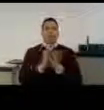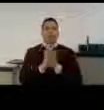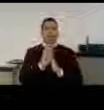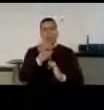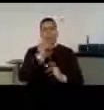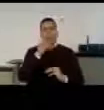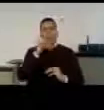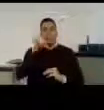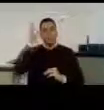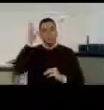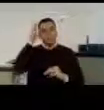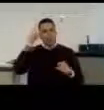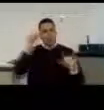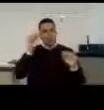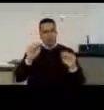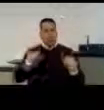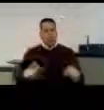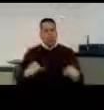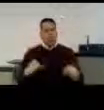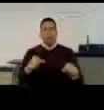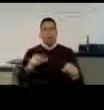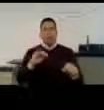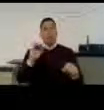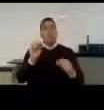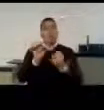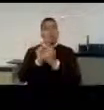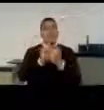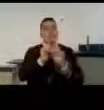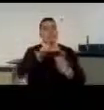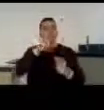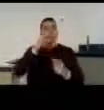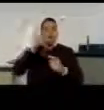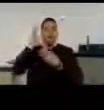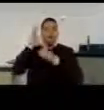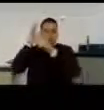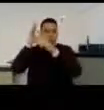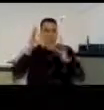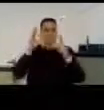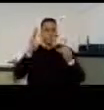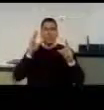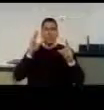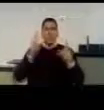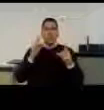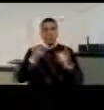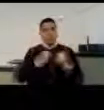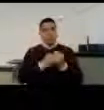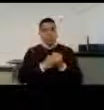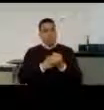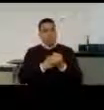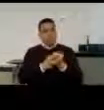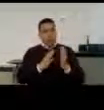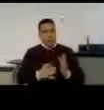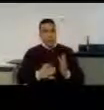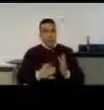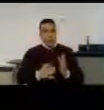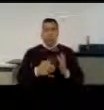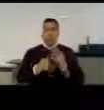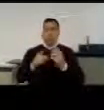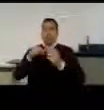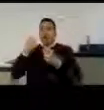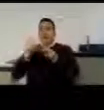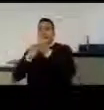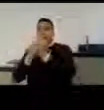you can be. Hook up with other parents. Your voices are very, very powerful. As an advocate and somebody who brings